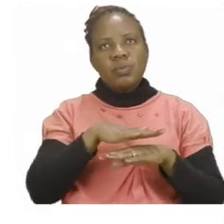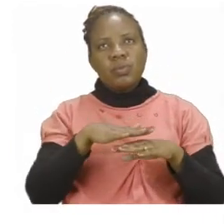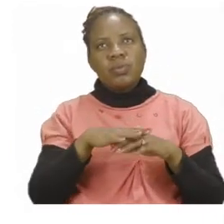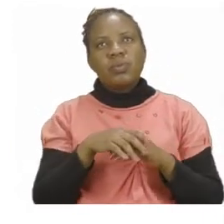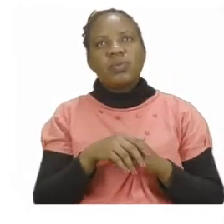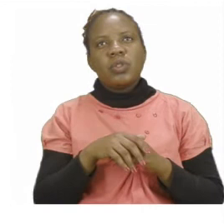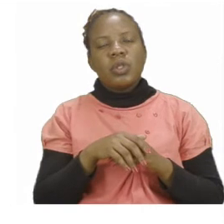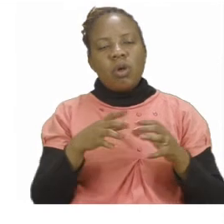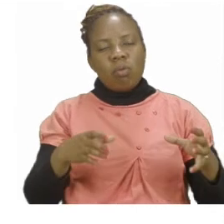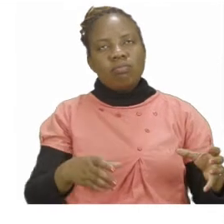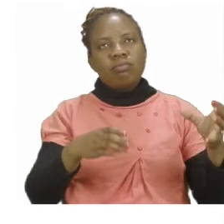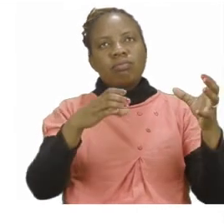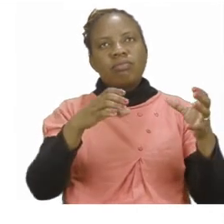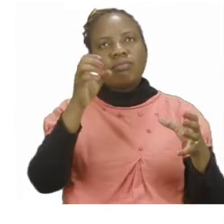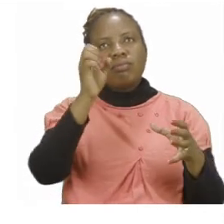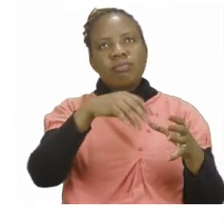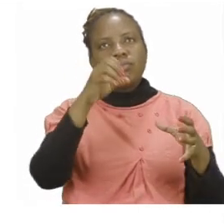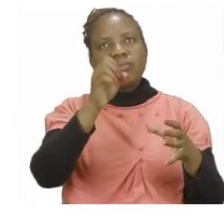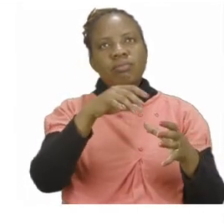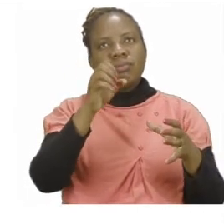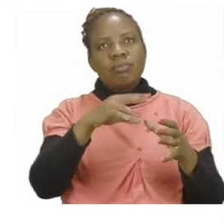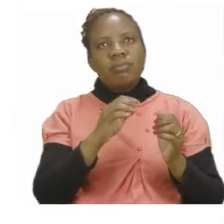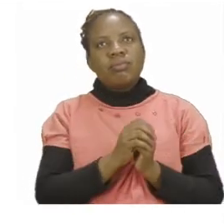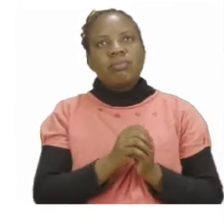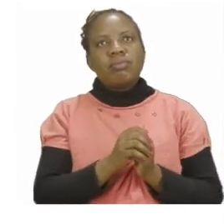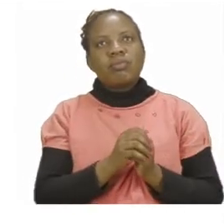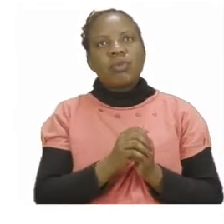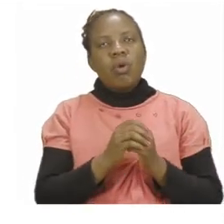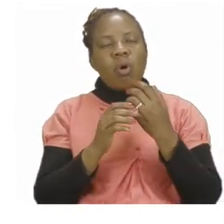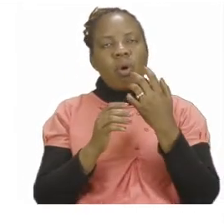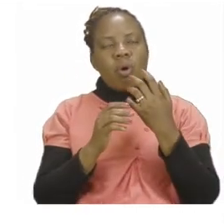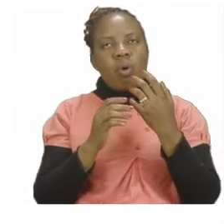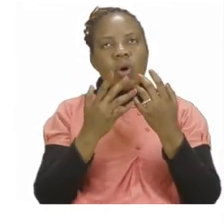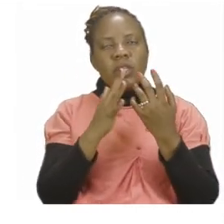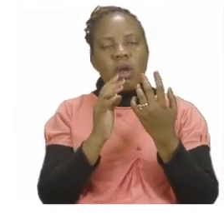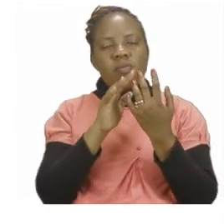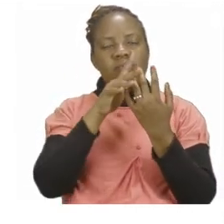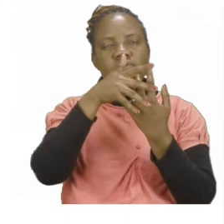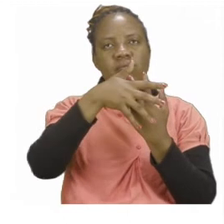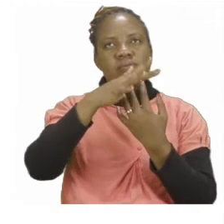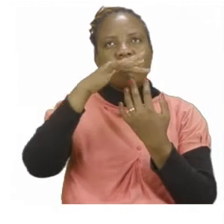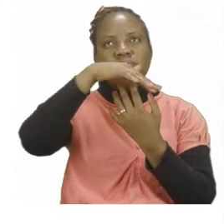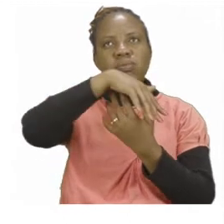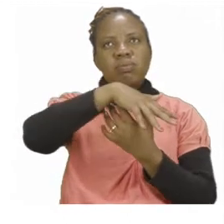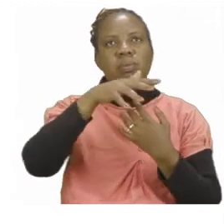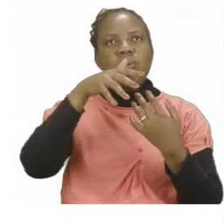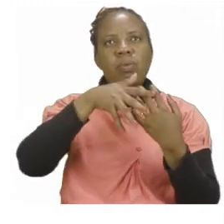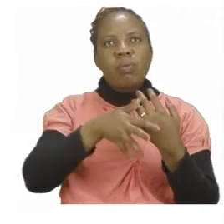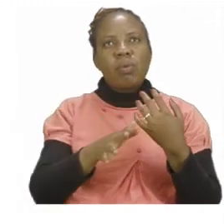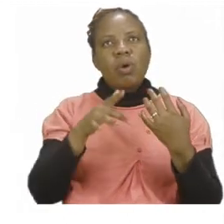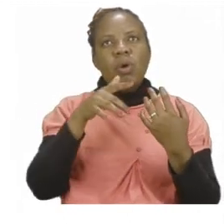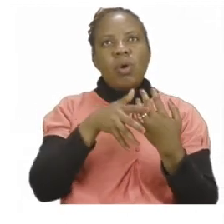you will see all these different pictures in different blocks. Now I'm going to show